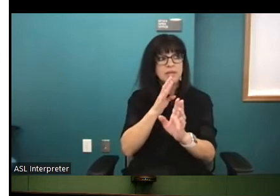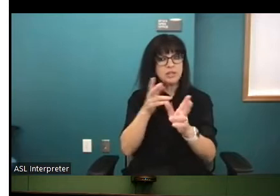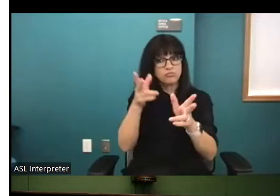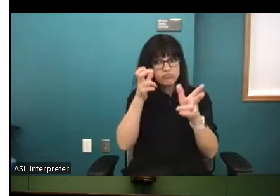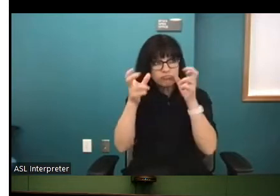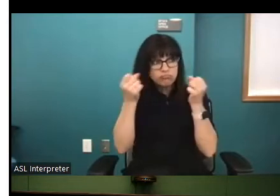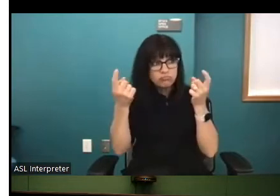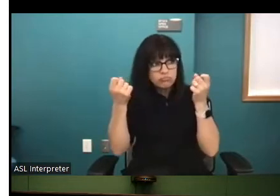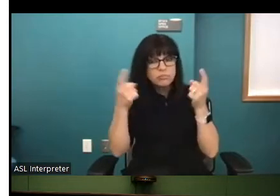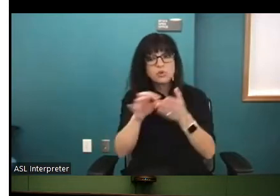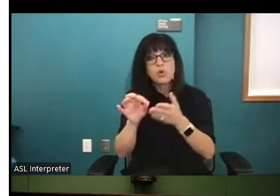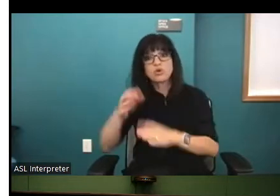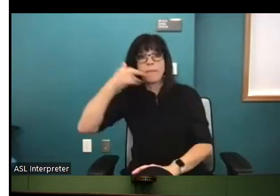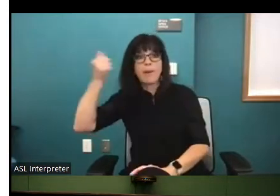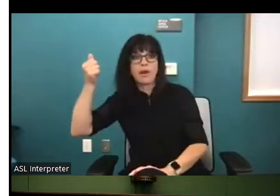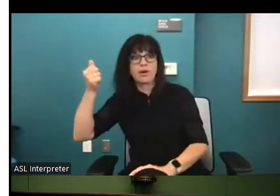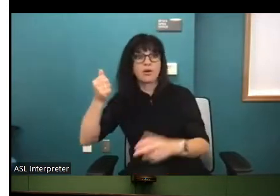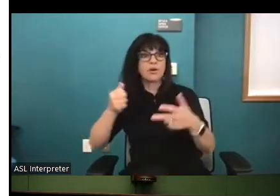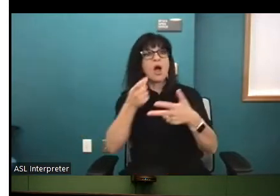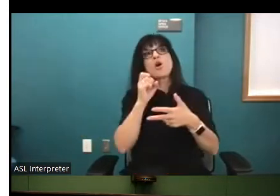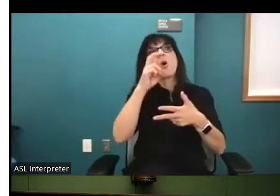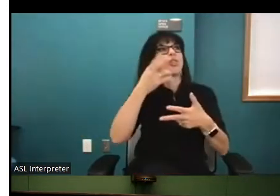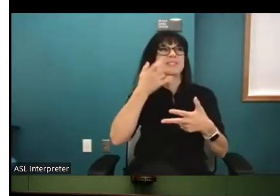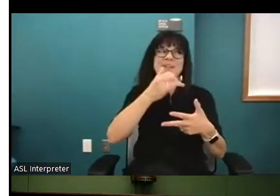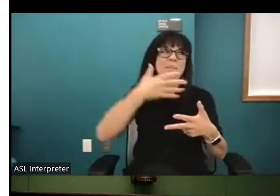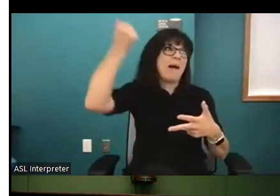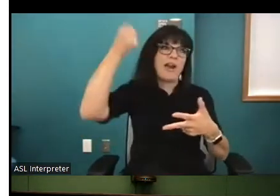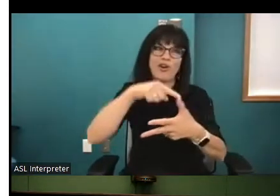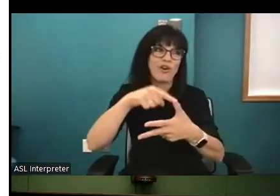like that, your scores are better. Yes. Cochlear is still better. But yeah.